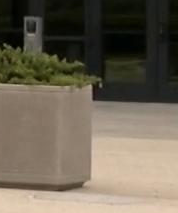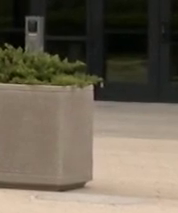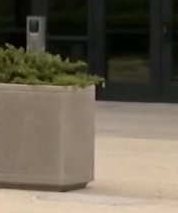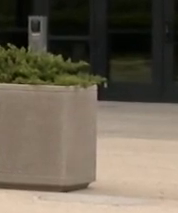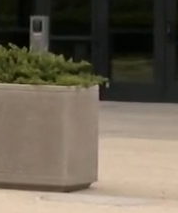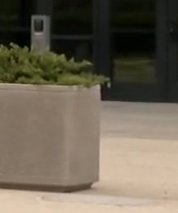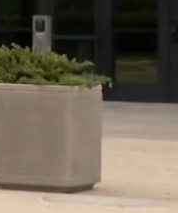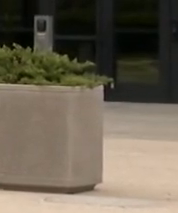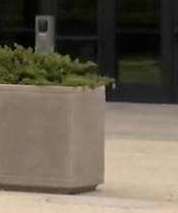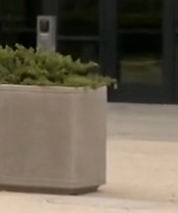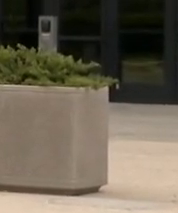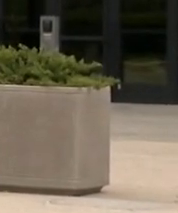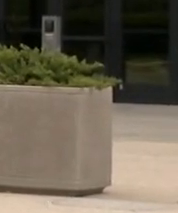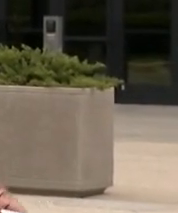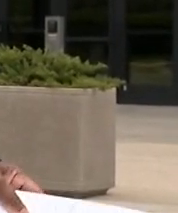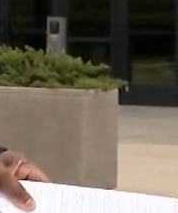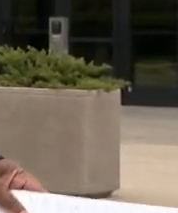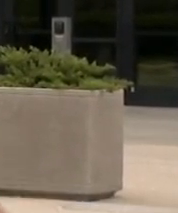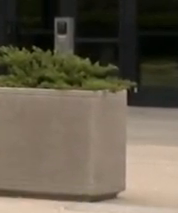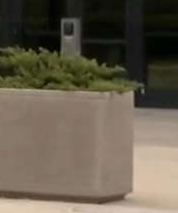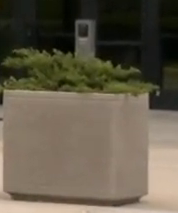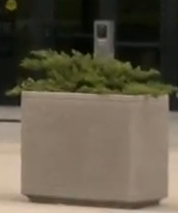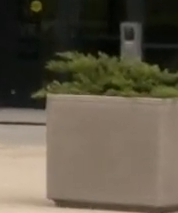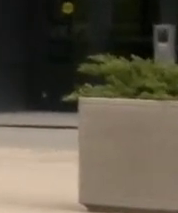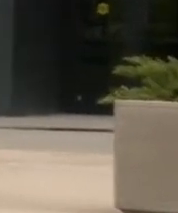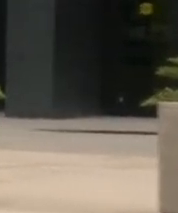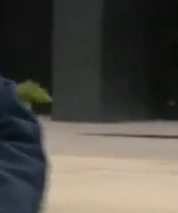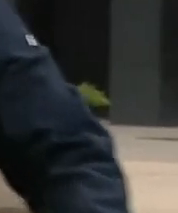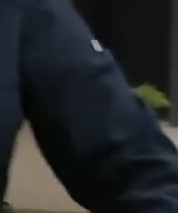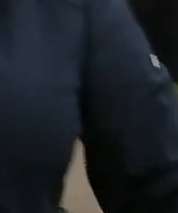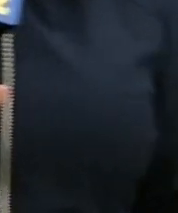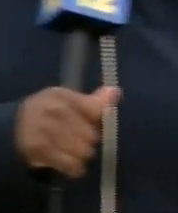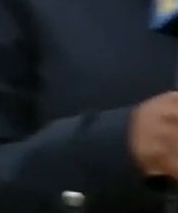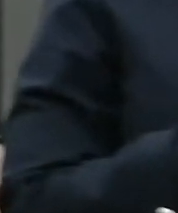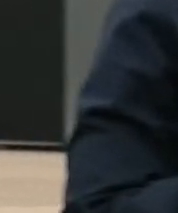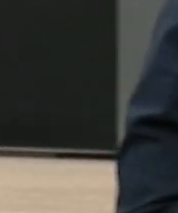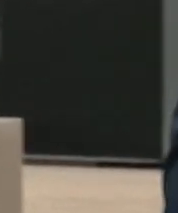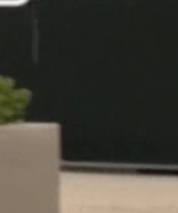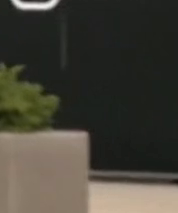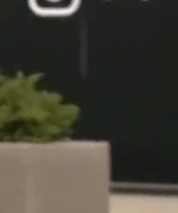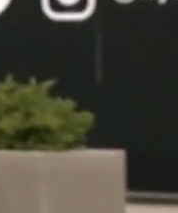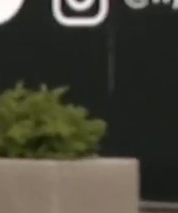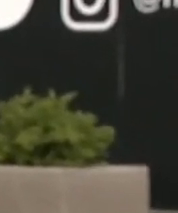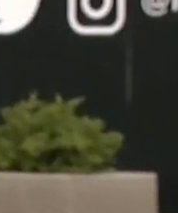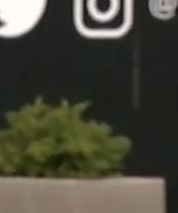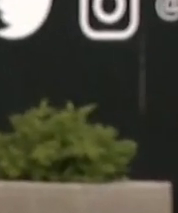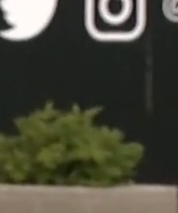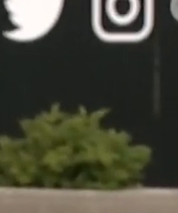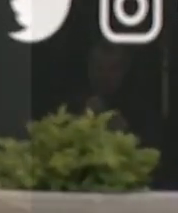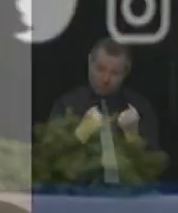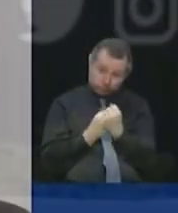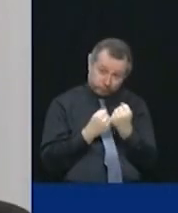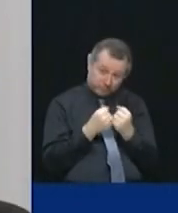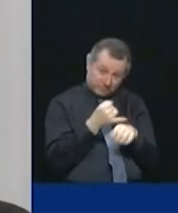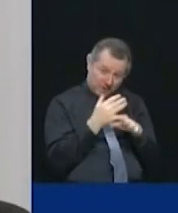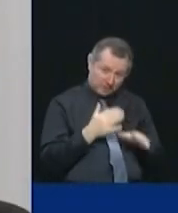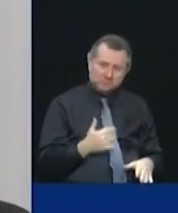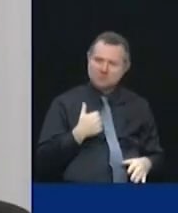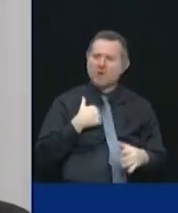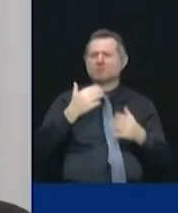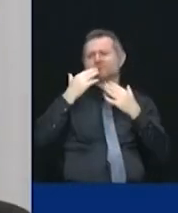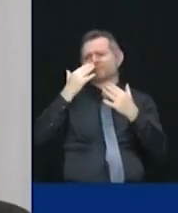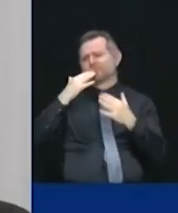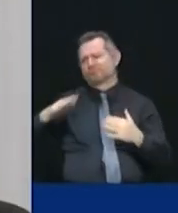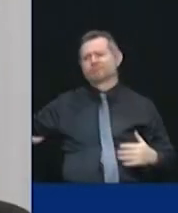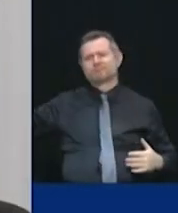are excited after today's announcement to be able to crowd inside the Coliseum here to cheer on the team. It's a fitting